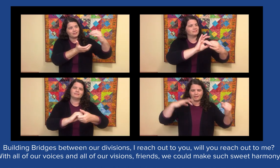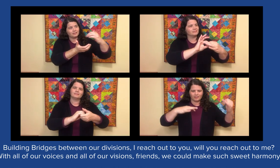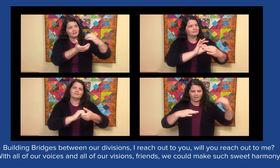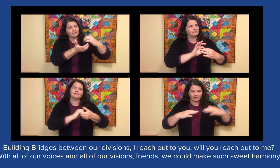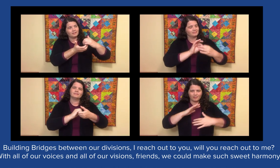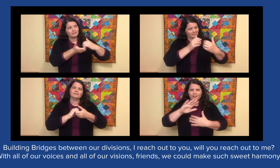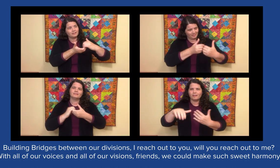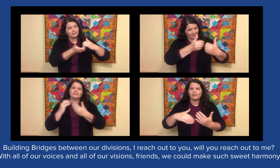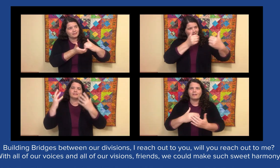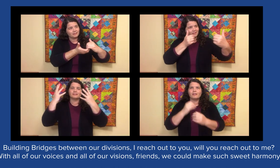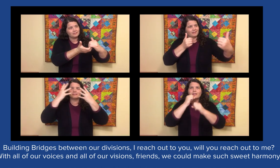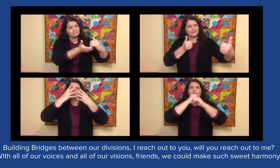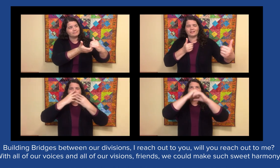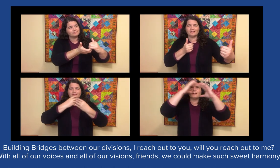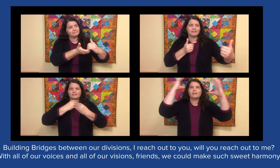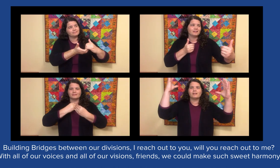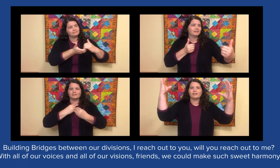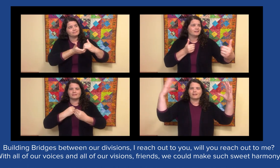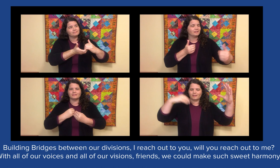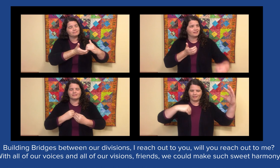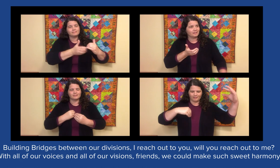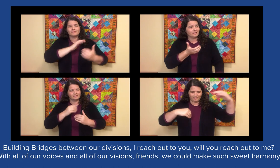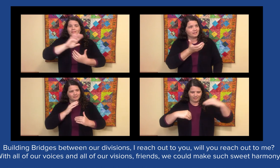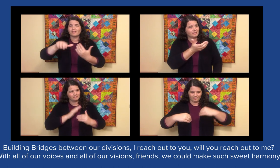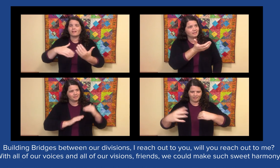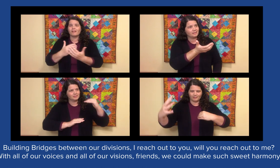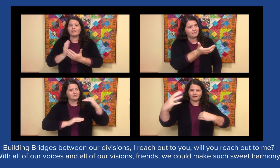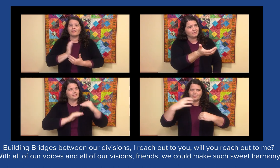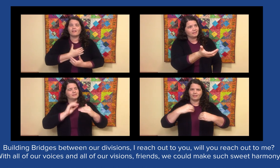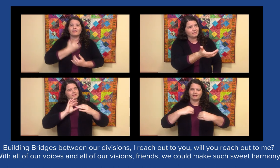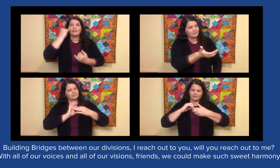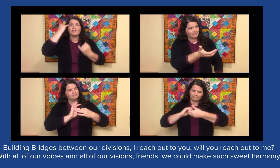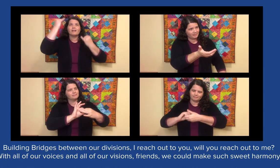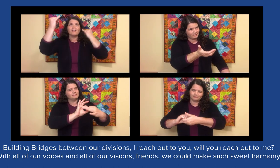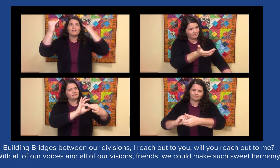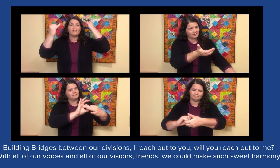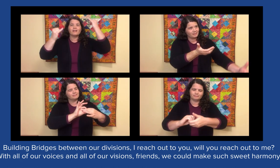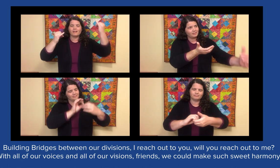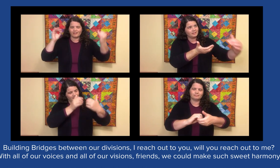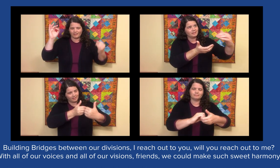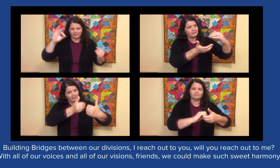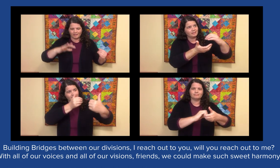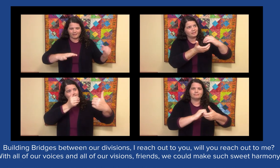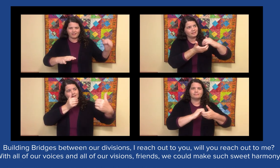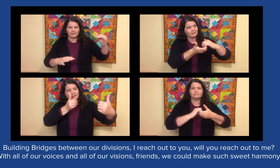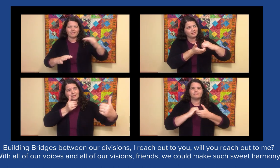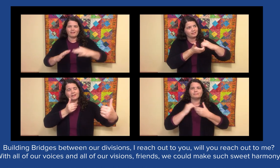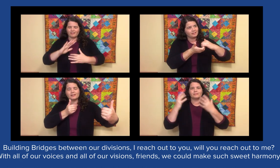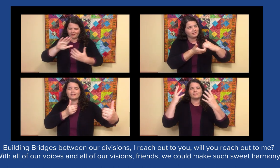voices, and all of our visions, I've reached out to the bridges,